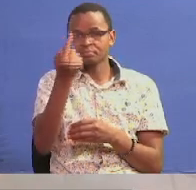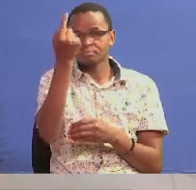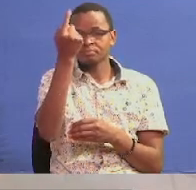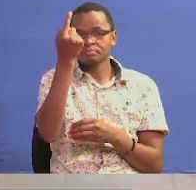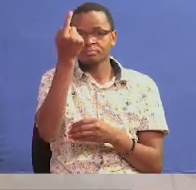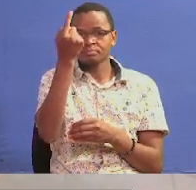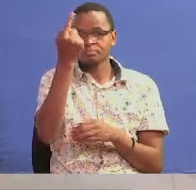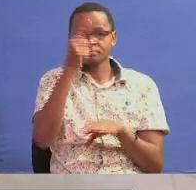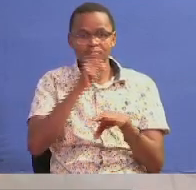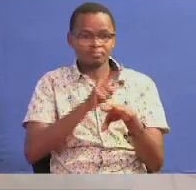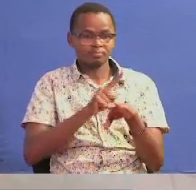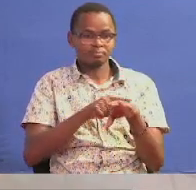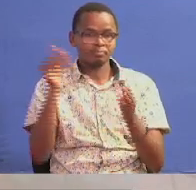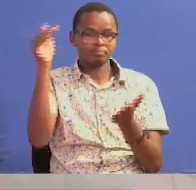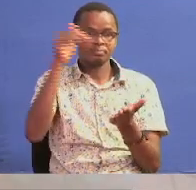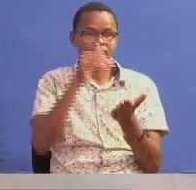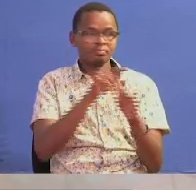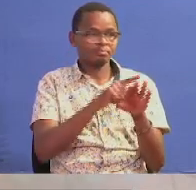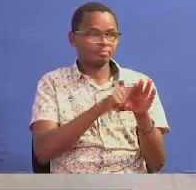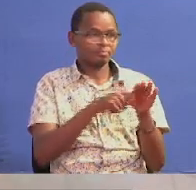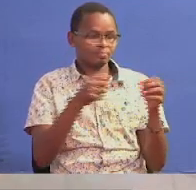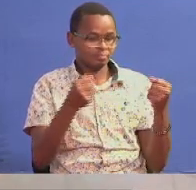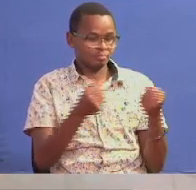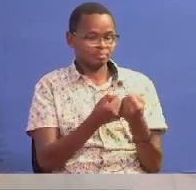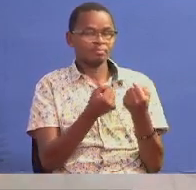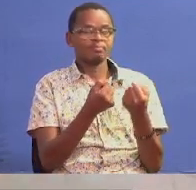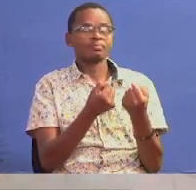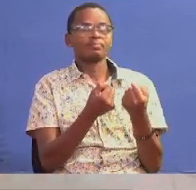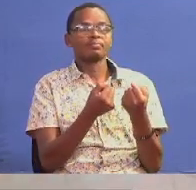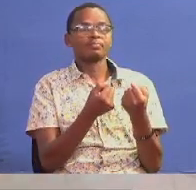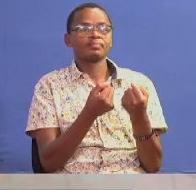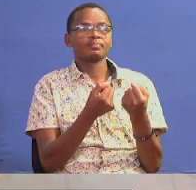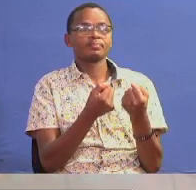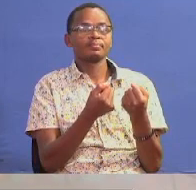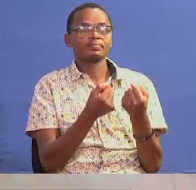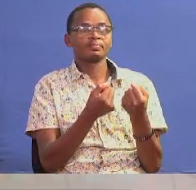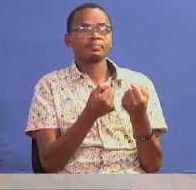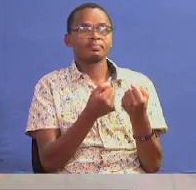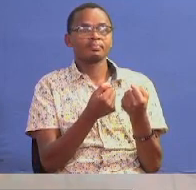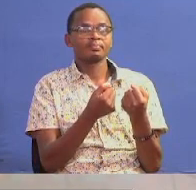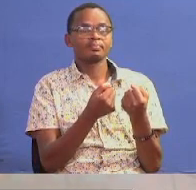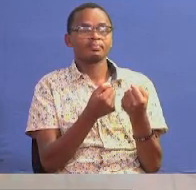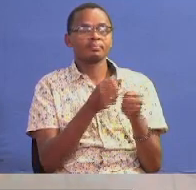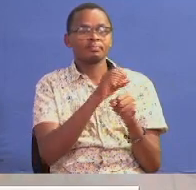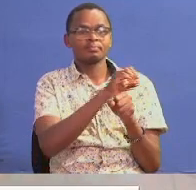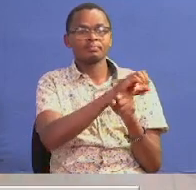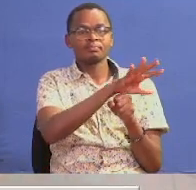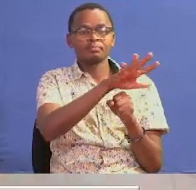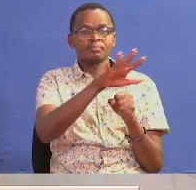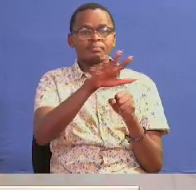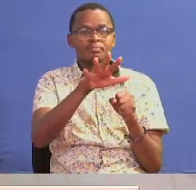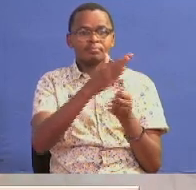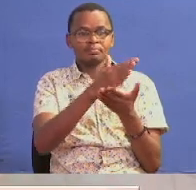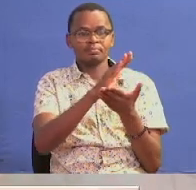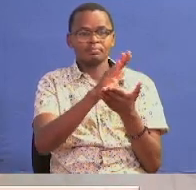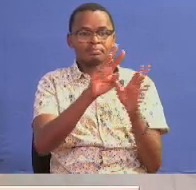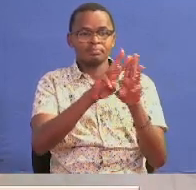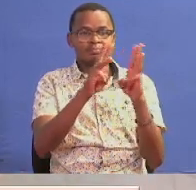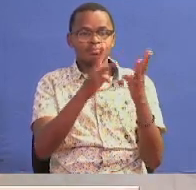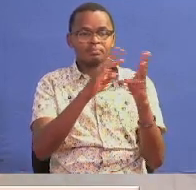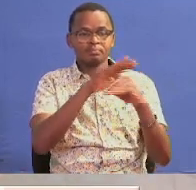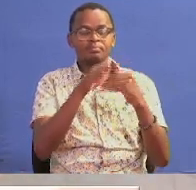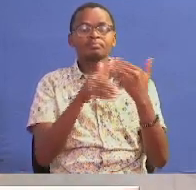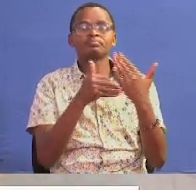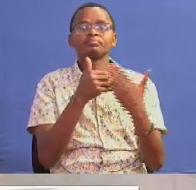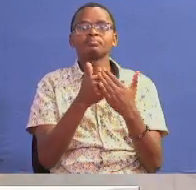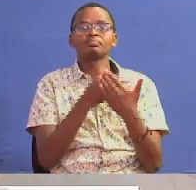forefront. Once again, whenever it happens that a pandemic attacks a segment of the world or the